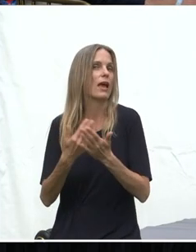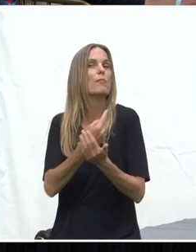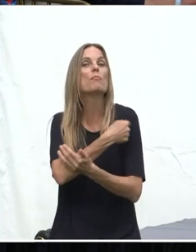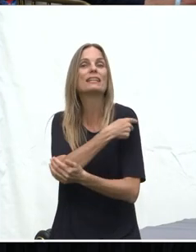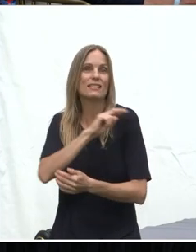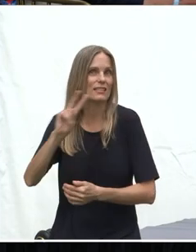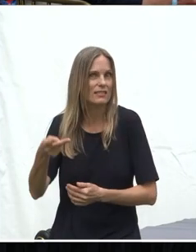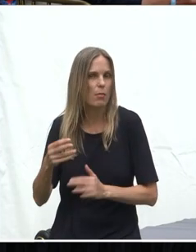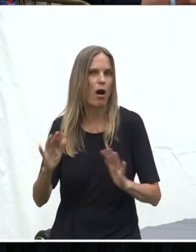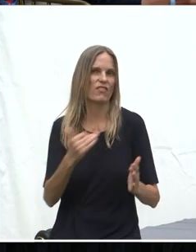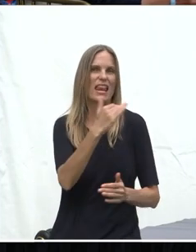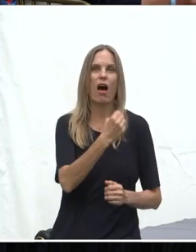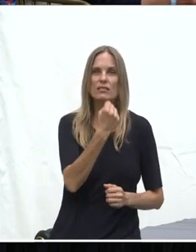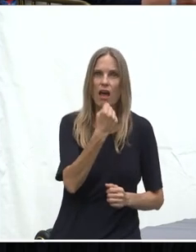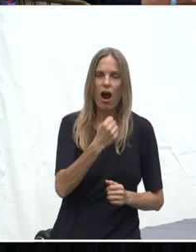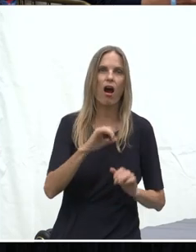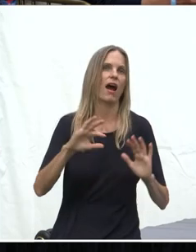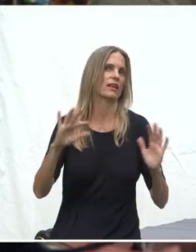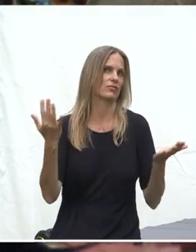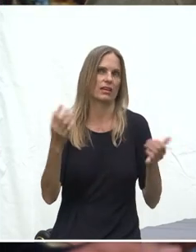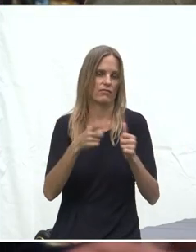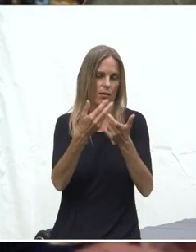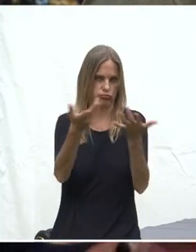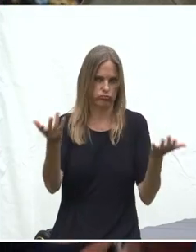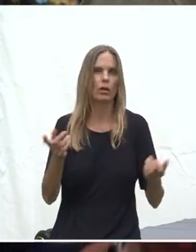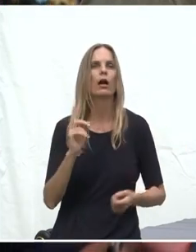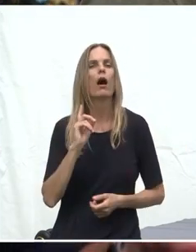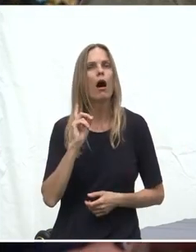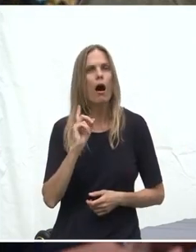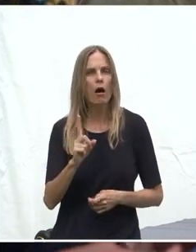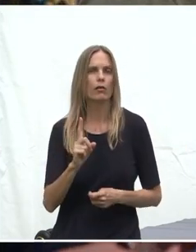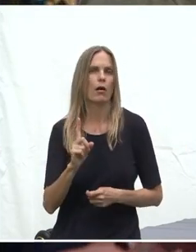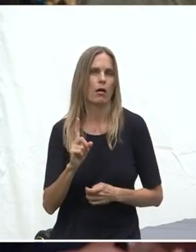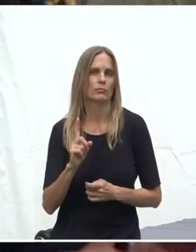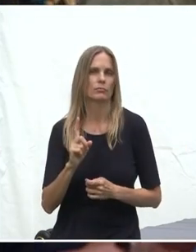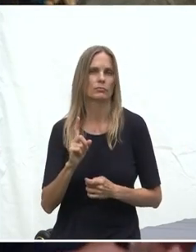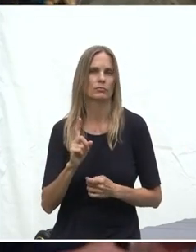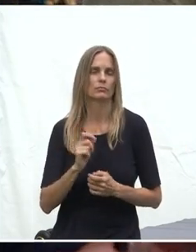in the kindergartens and in the education system. But